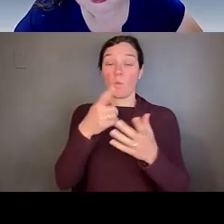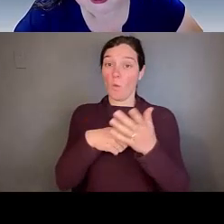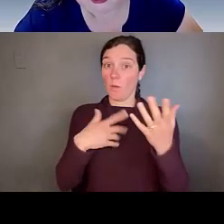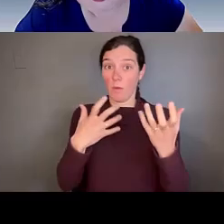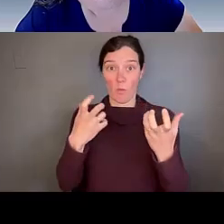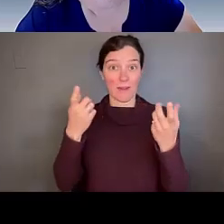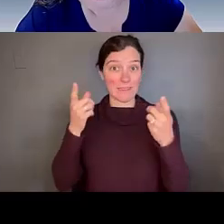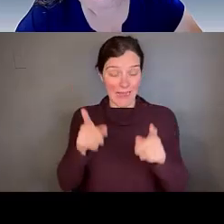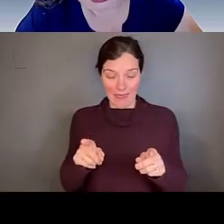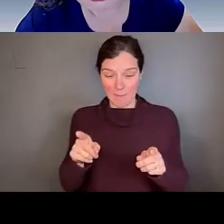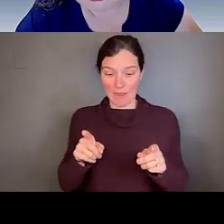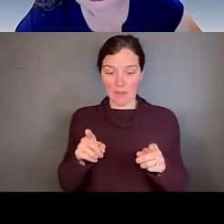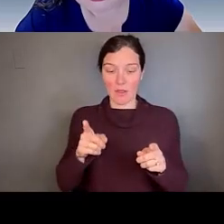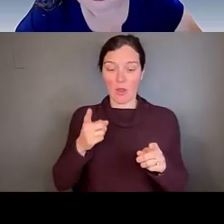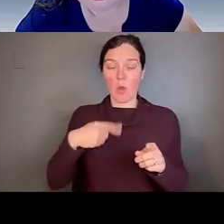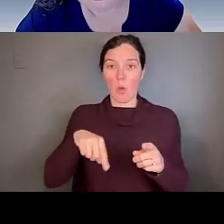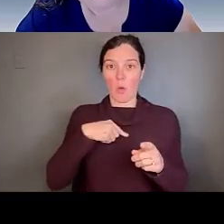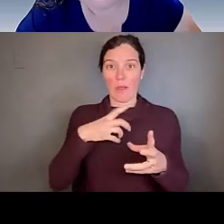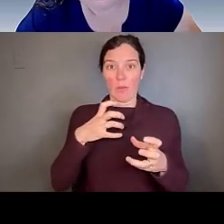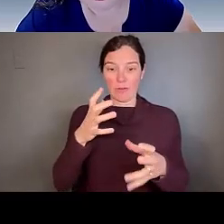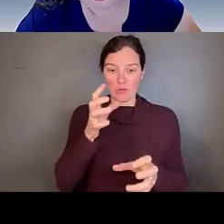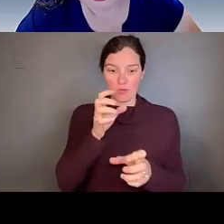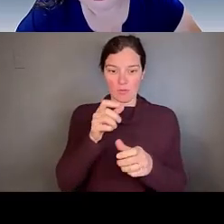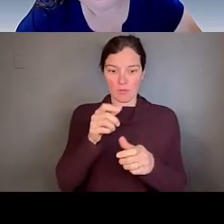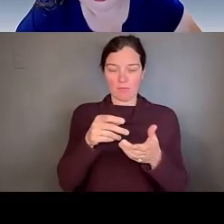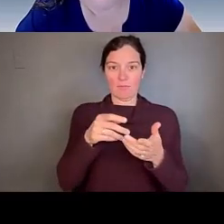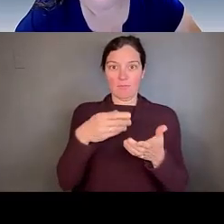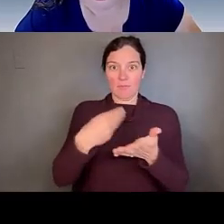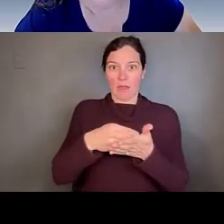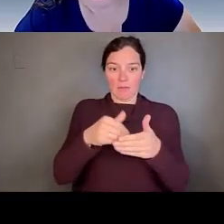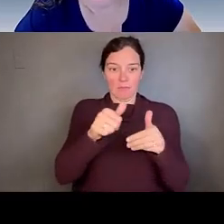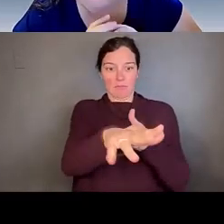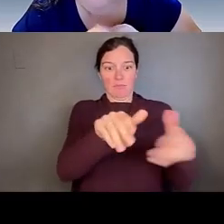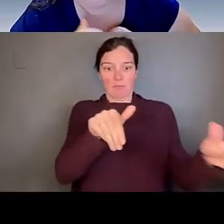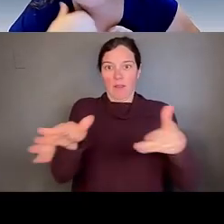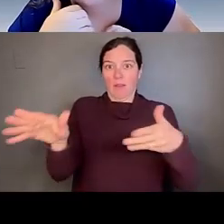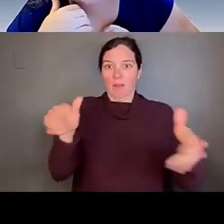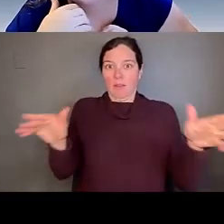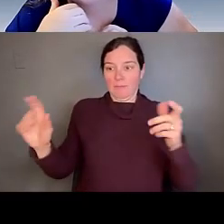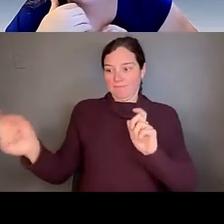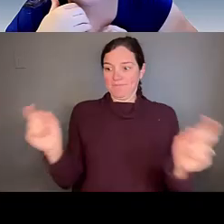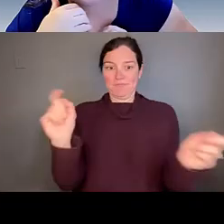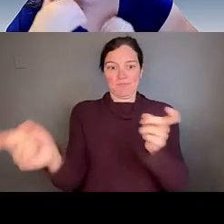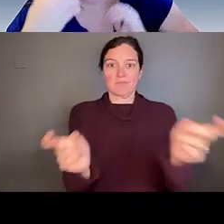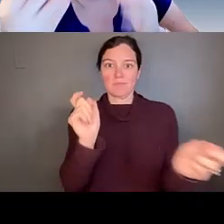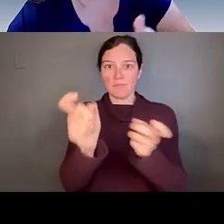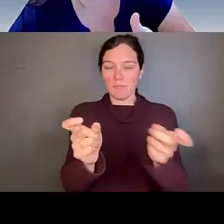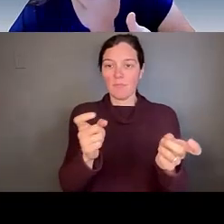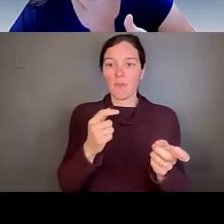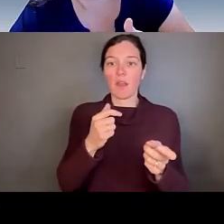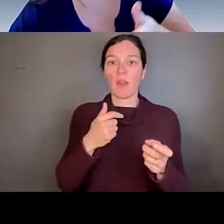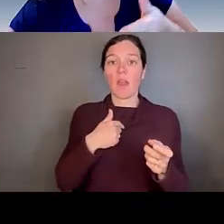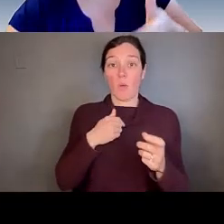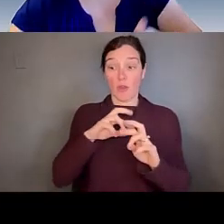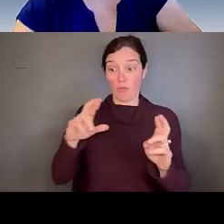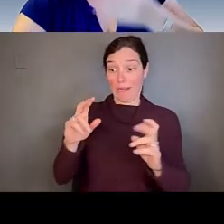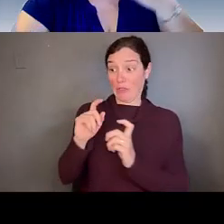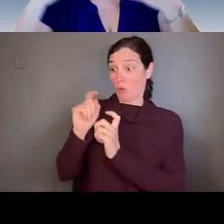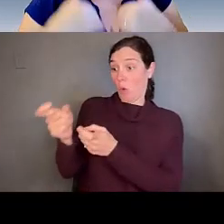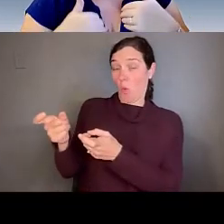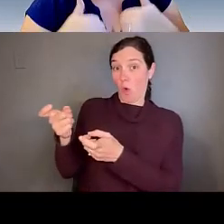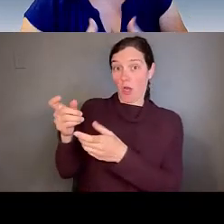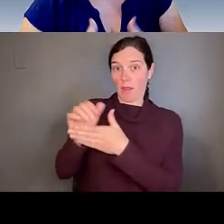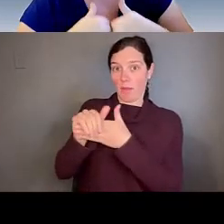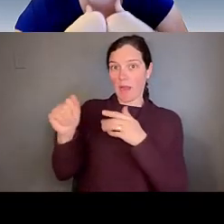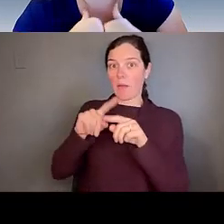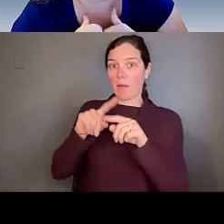is we are getting these dollars out the door, and not only are we ready to award the dollars, you all are